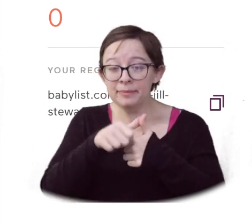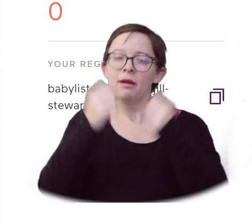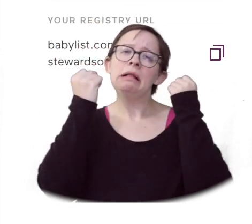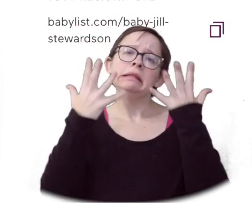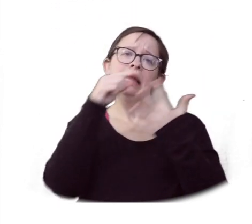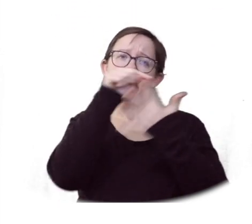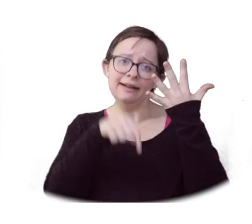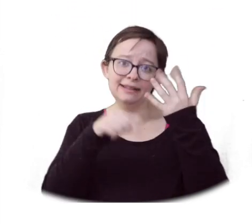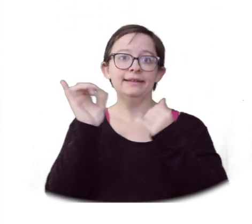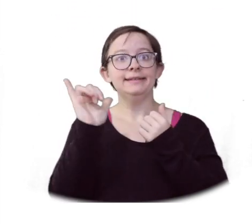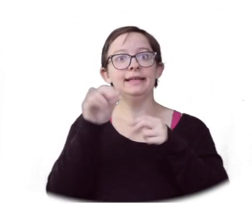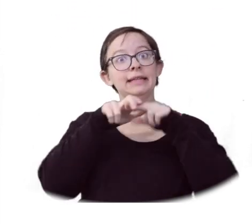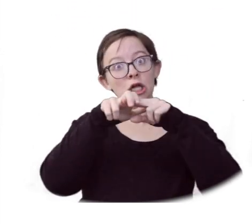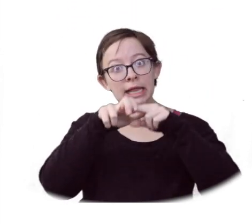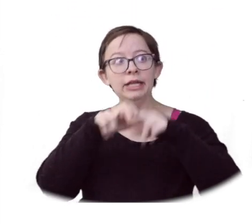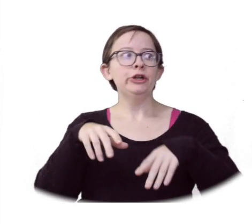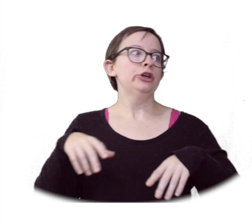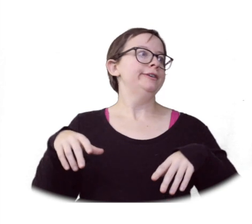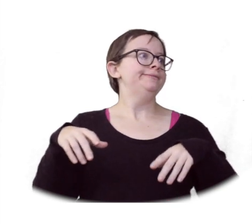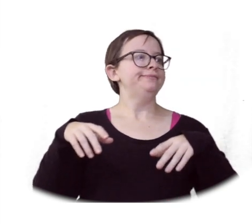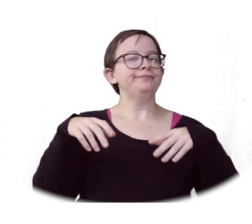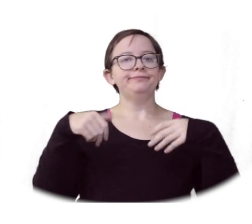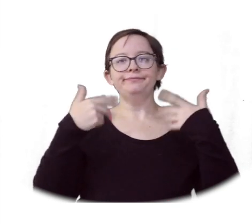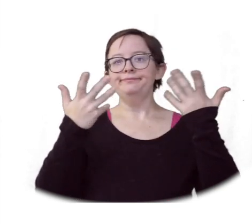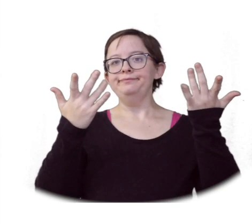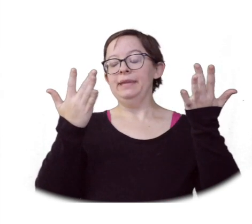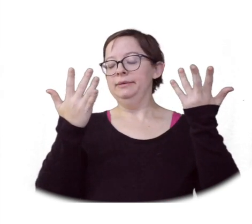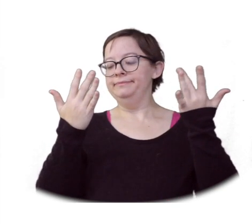And remember, a lot of these items like the glider,